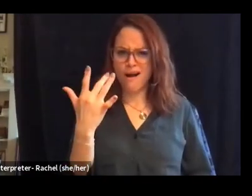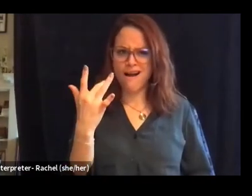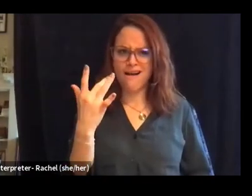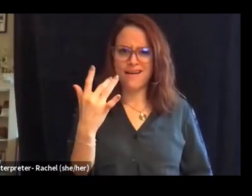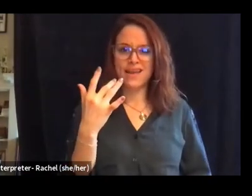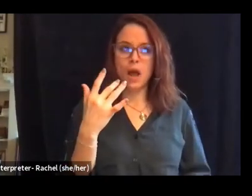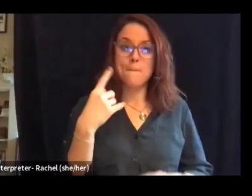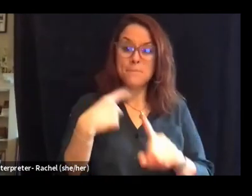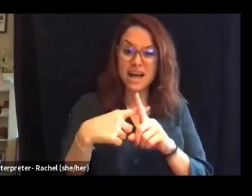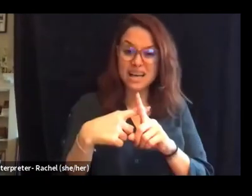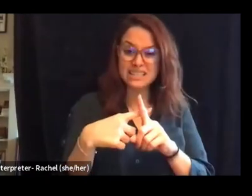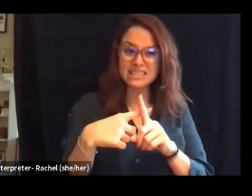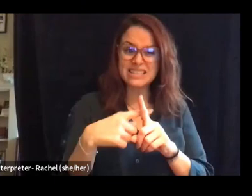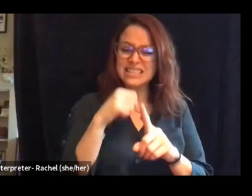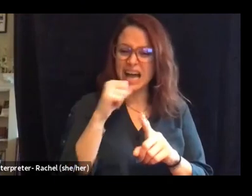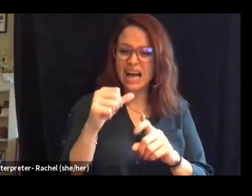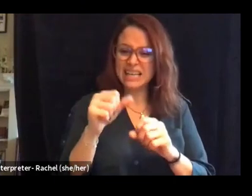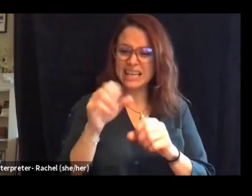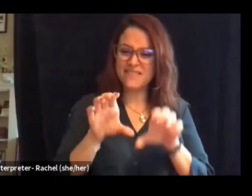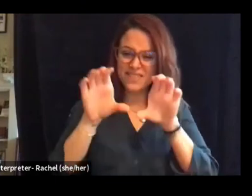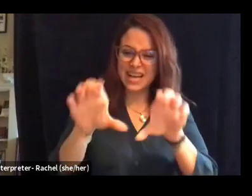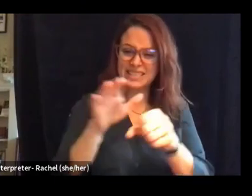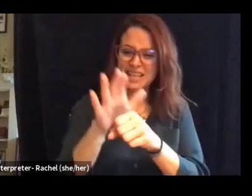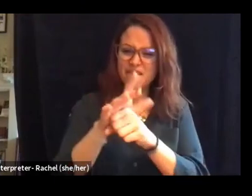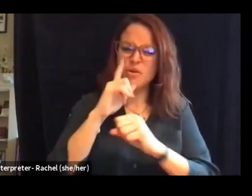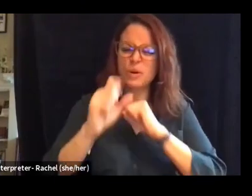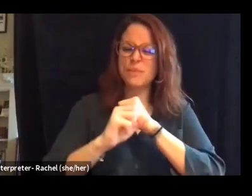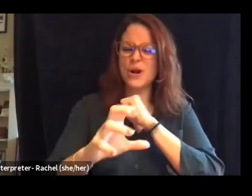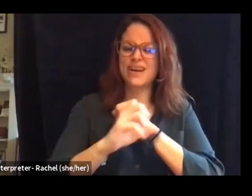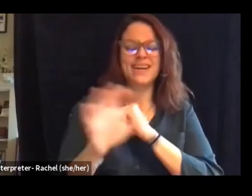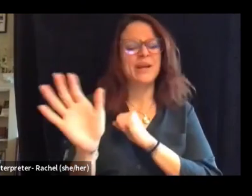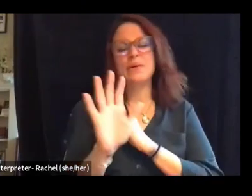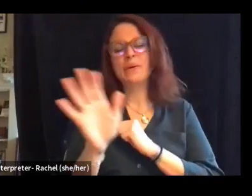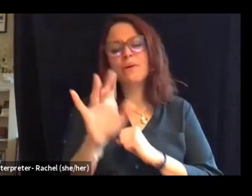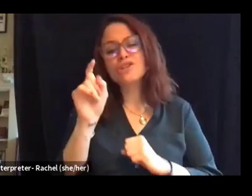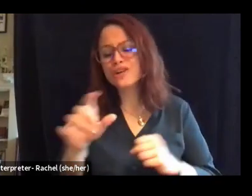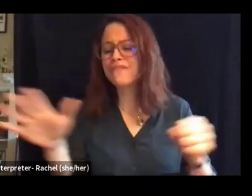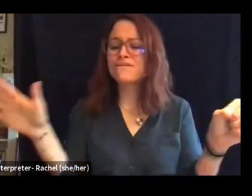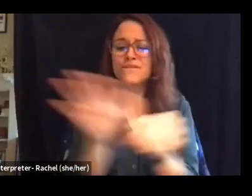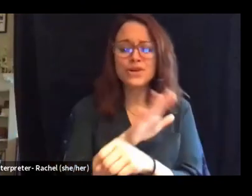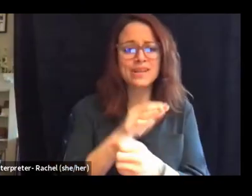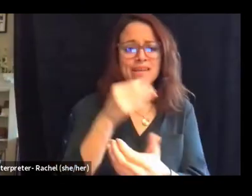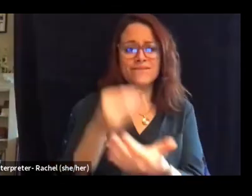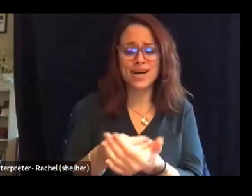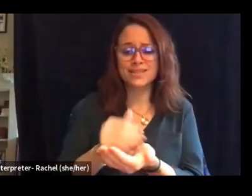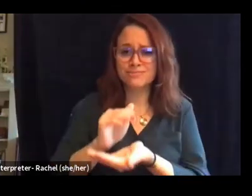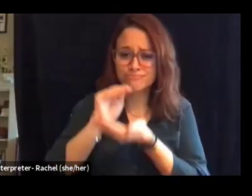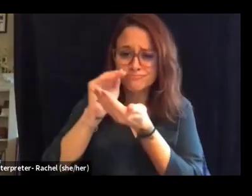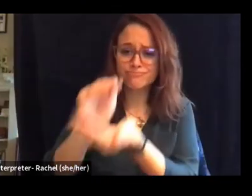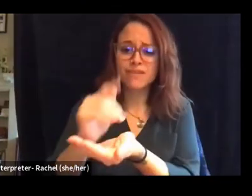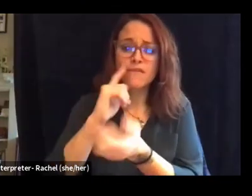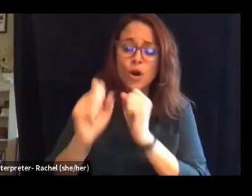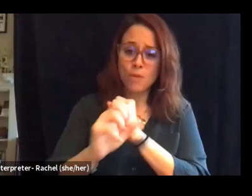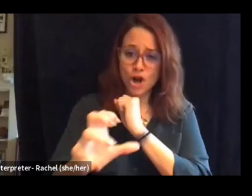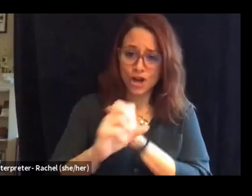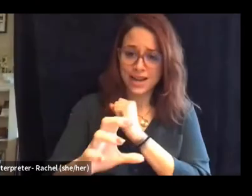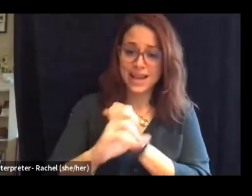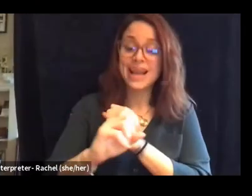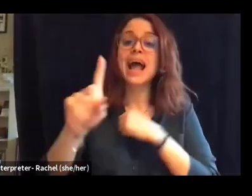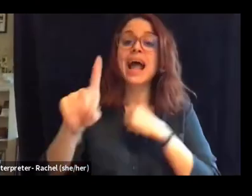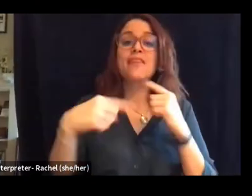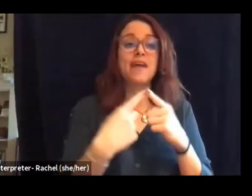investment? So it's better that I should fund my marketing plan and start and maintain my sales